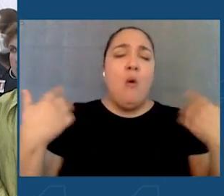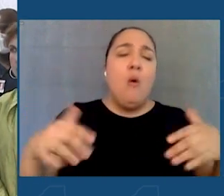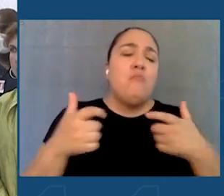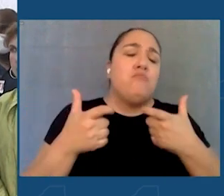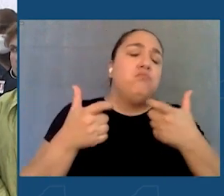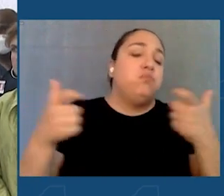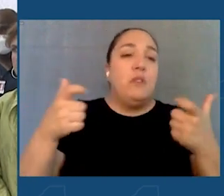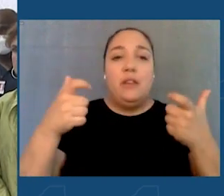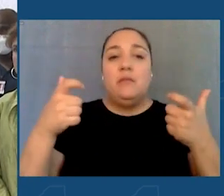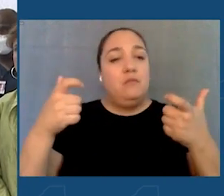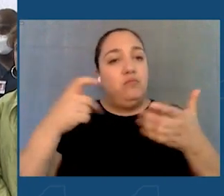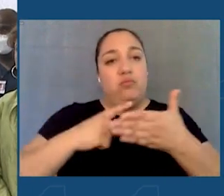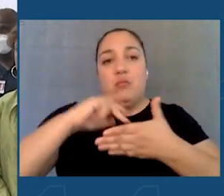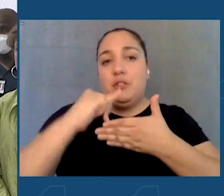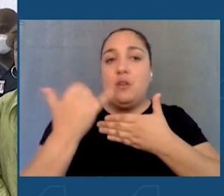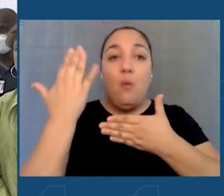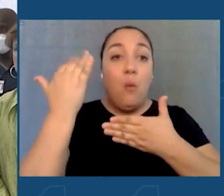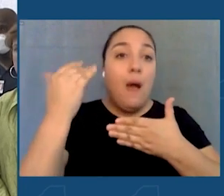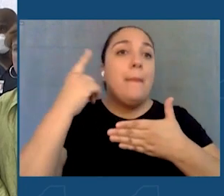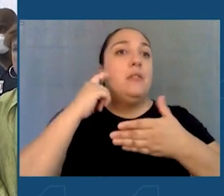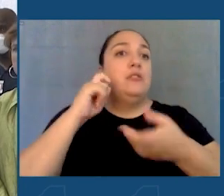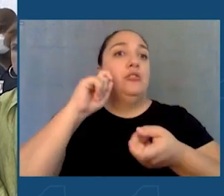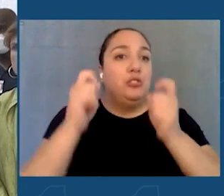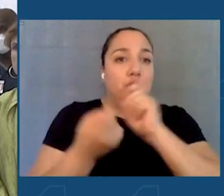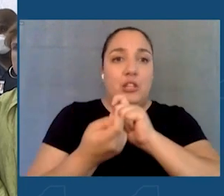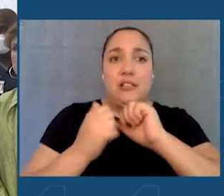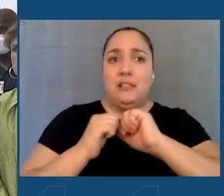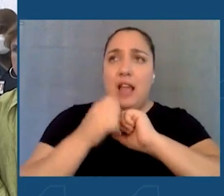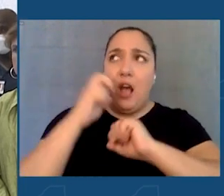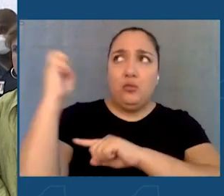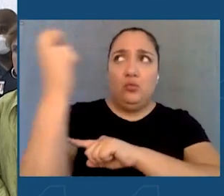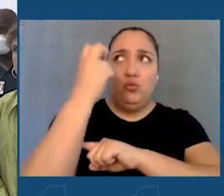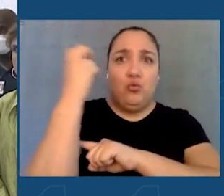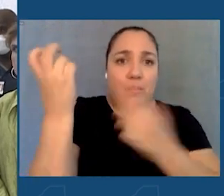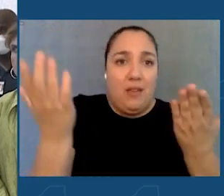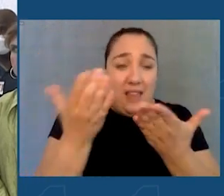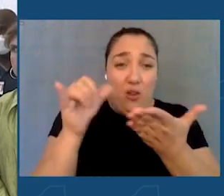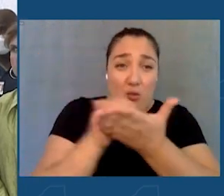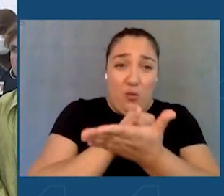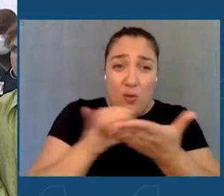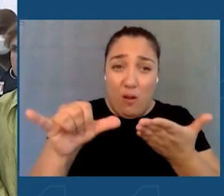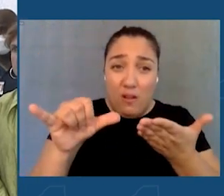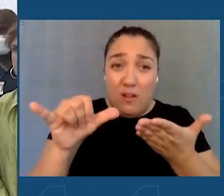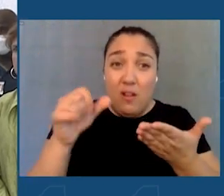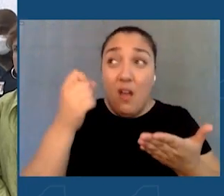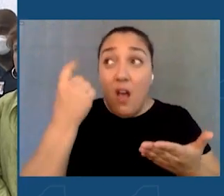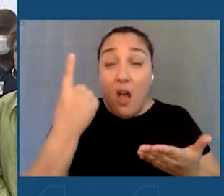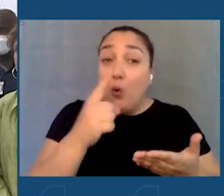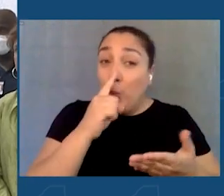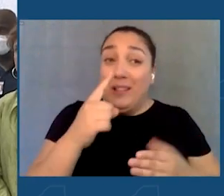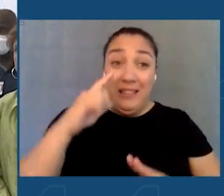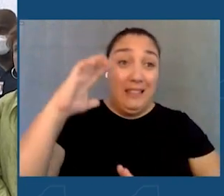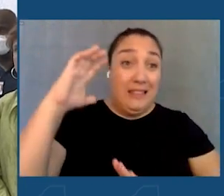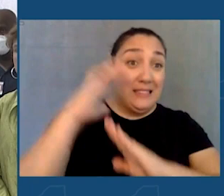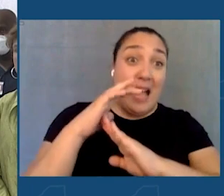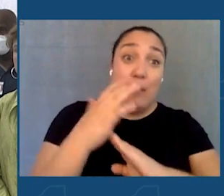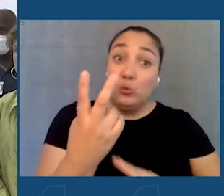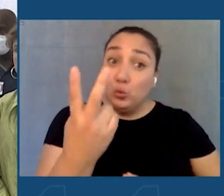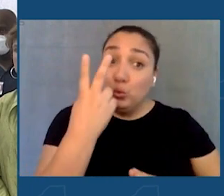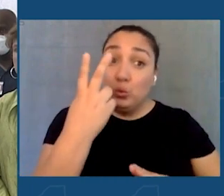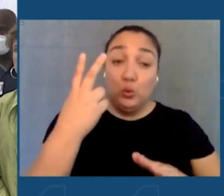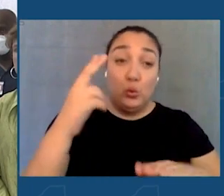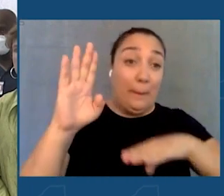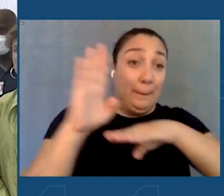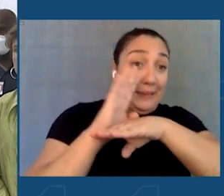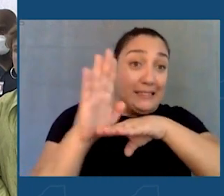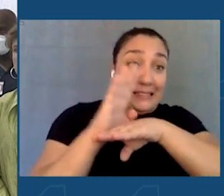in New York. Let's take a deep breath and just realize these are our two major terminals, the two busiest railroad terminals in the United States by